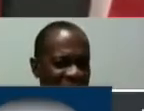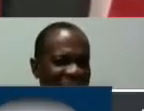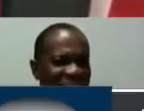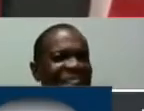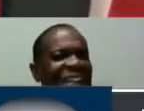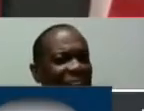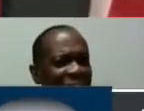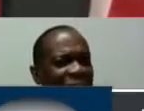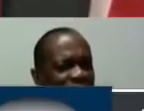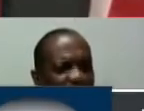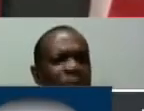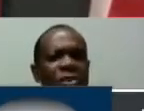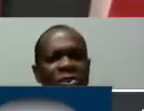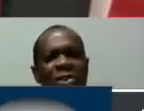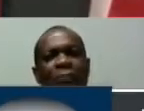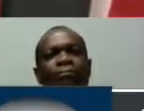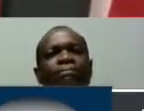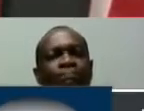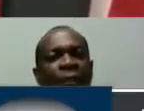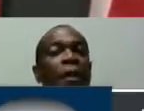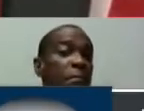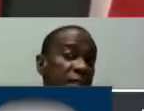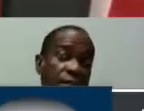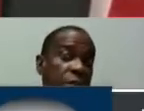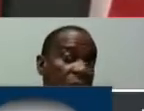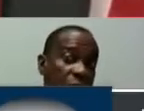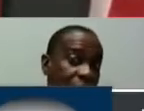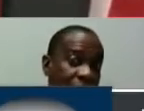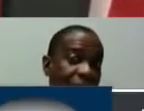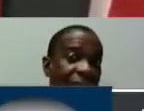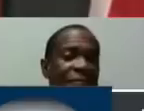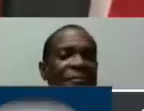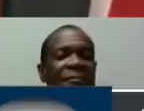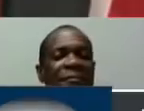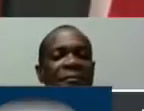otherwise would not have had. So there are benefits to being vaccinated.